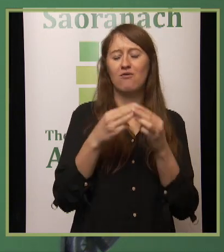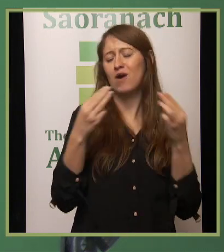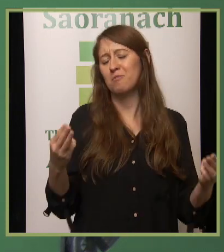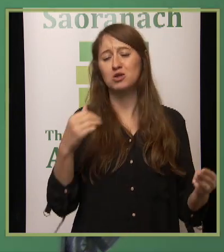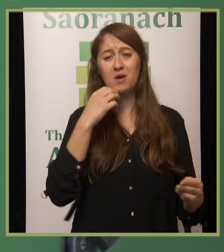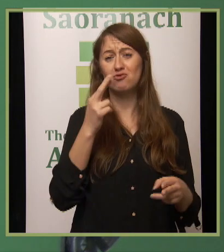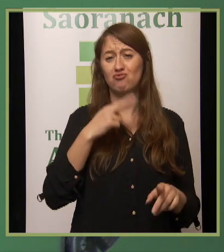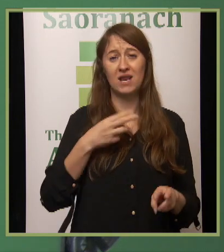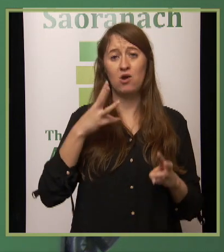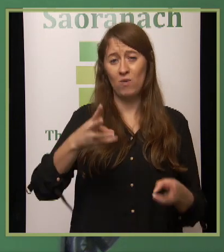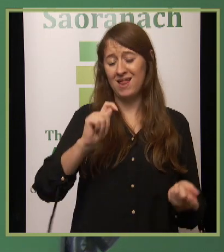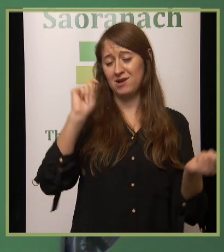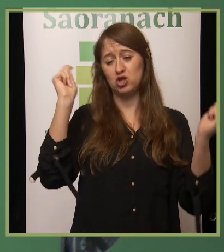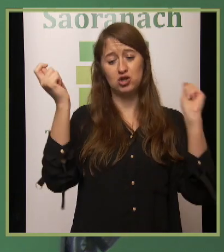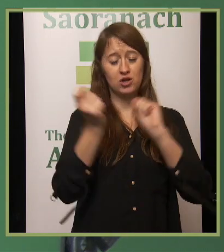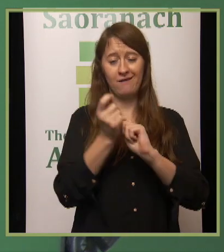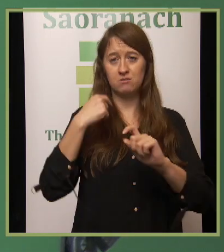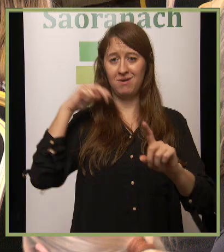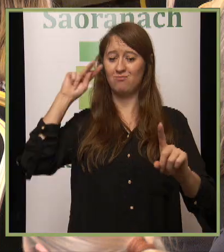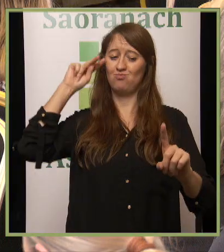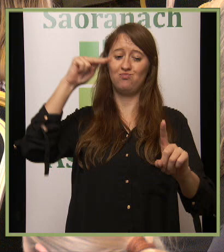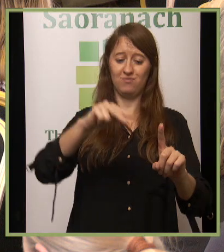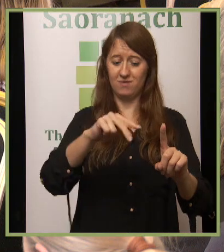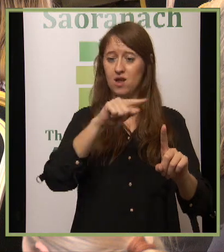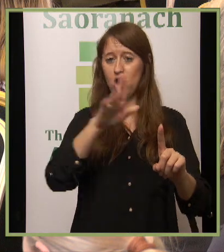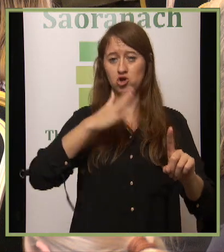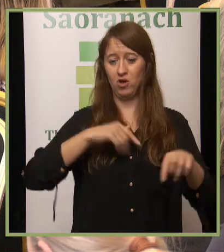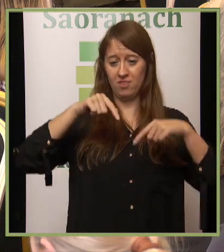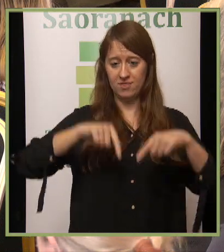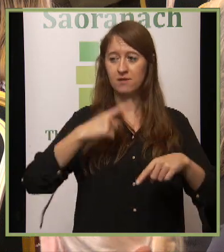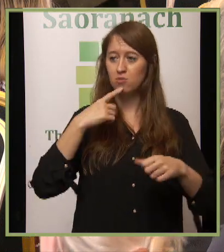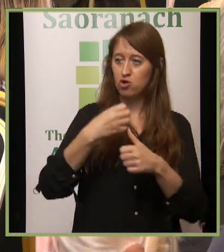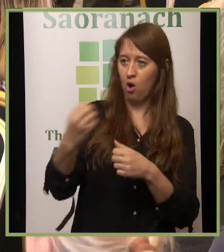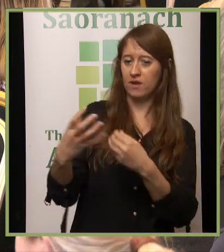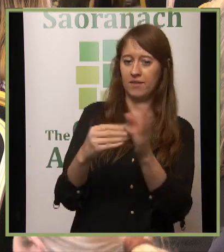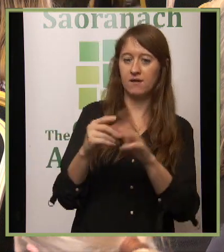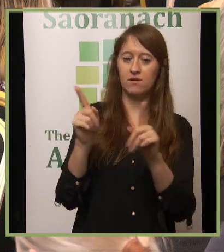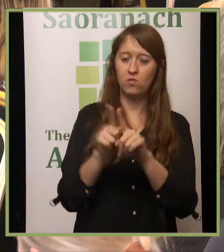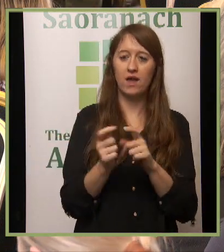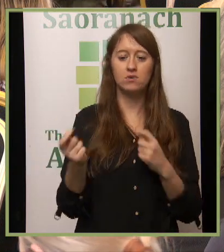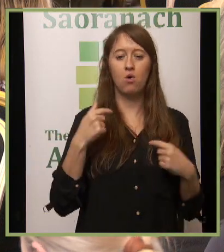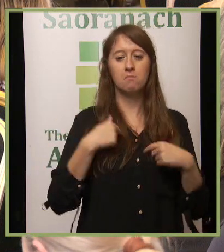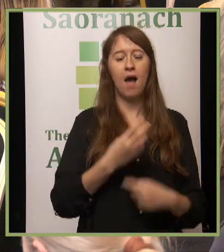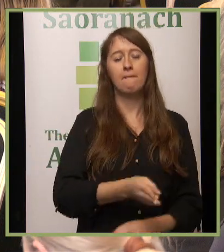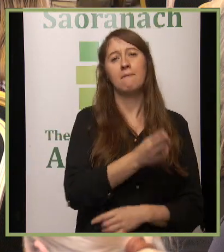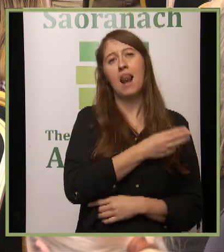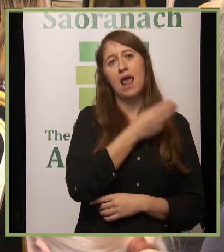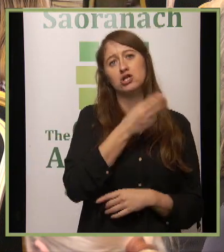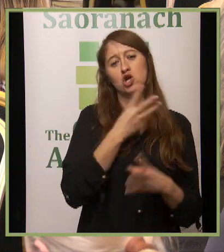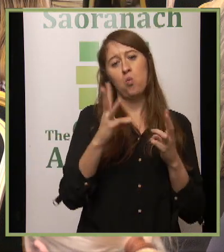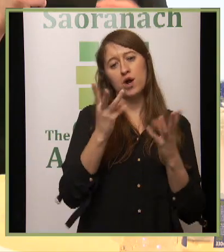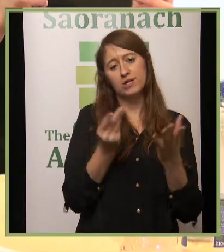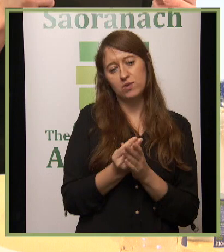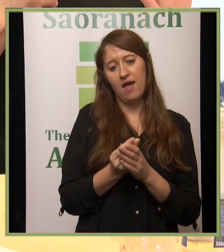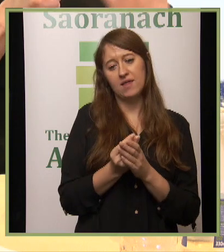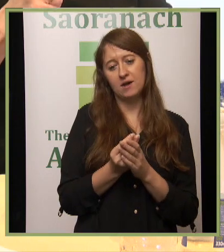my outlook on loads of other stuff. And it's just been a pleasure to work with you, and in the